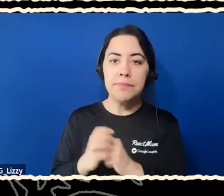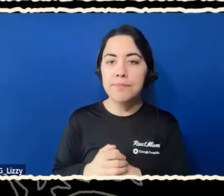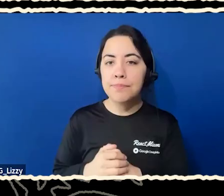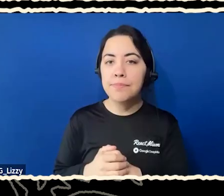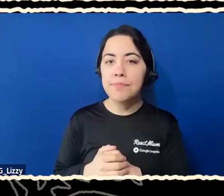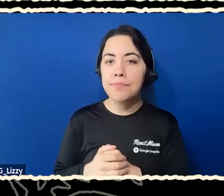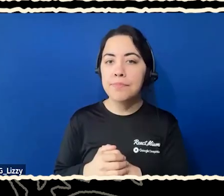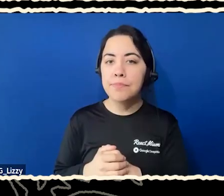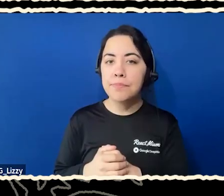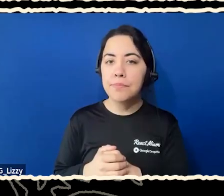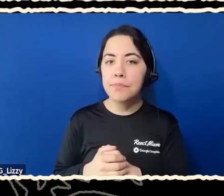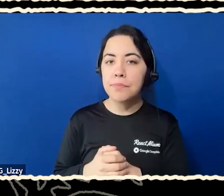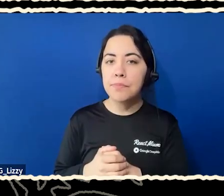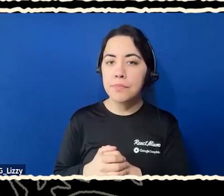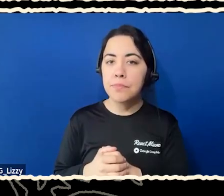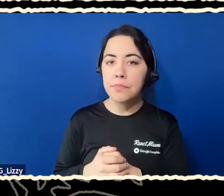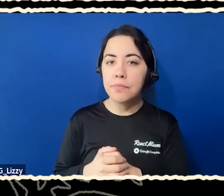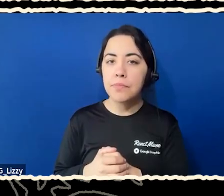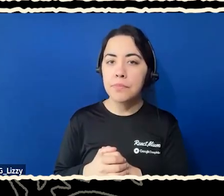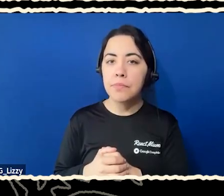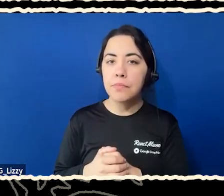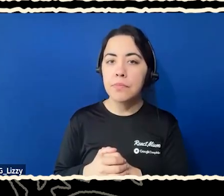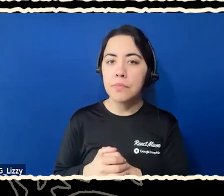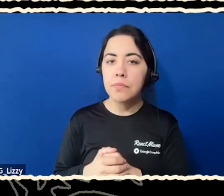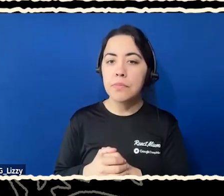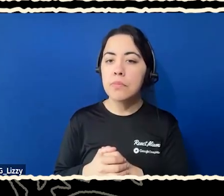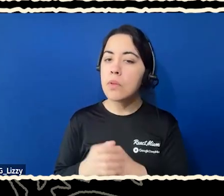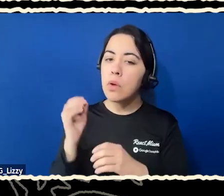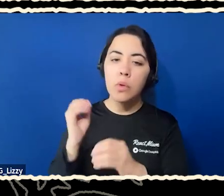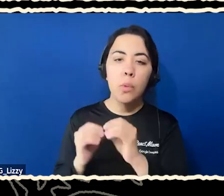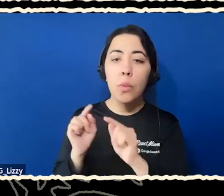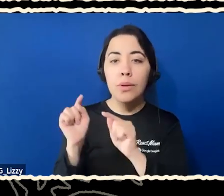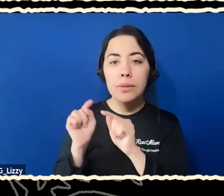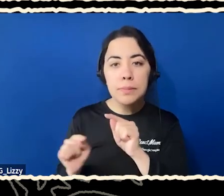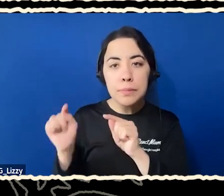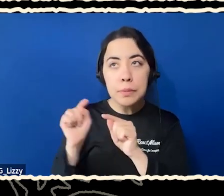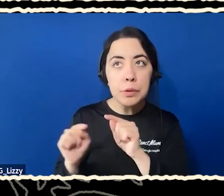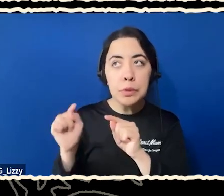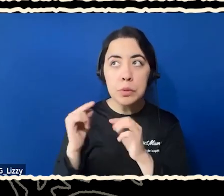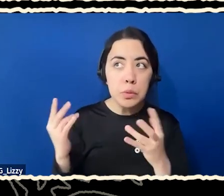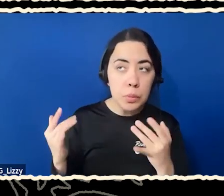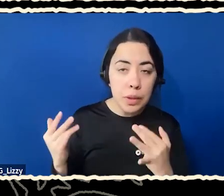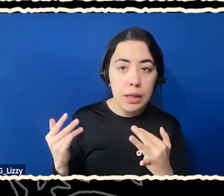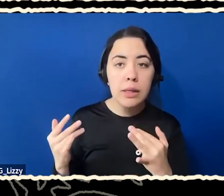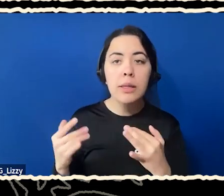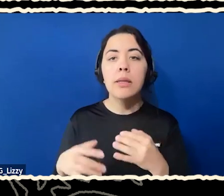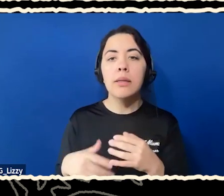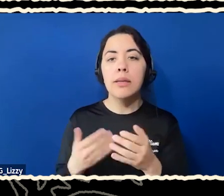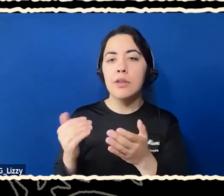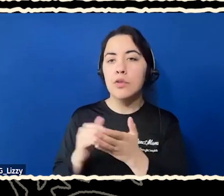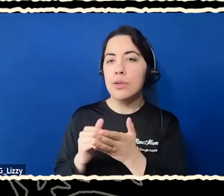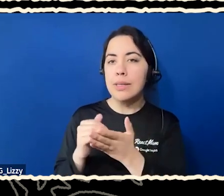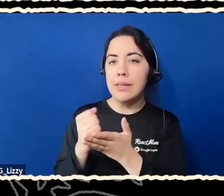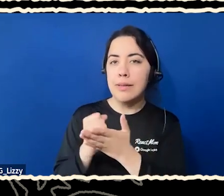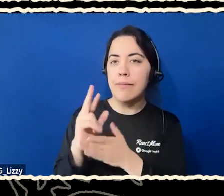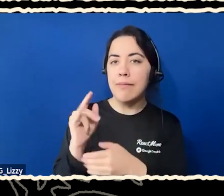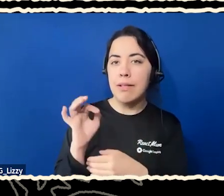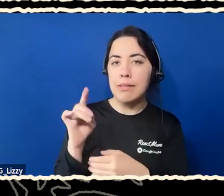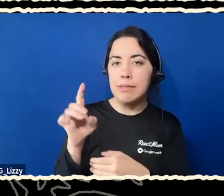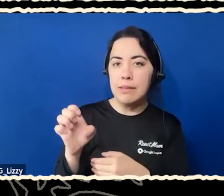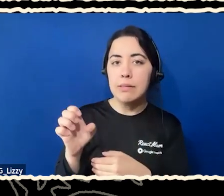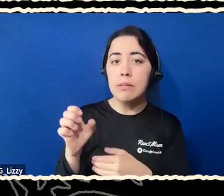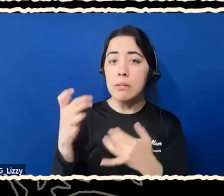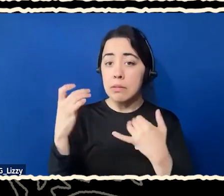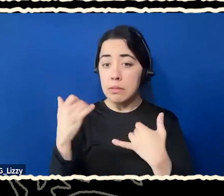Stale while revalidate, so no more spinners or loaders. Your app states in the UI are still visible when they are